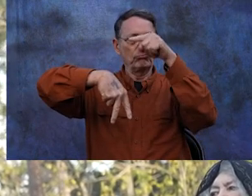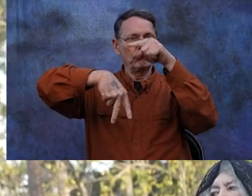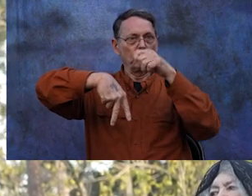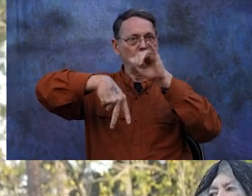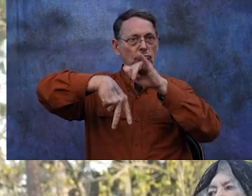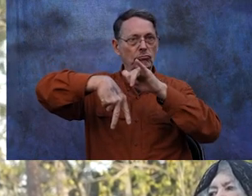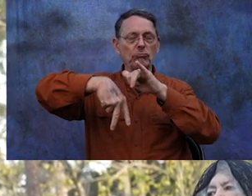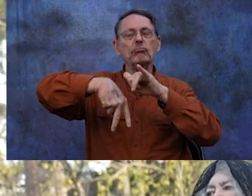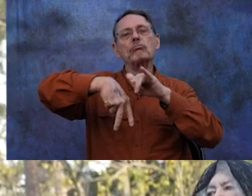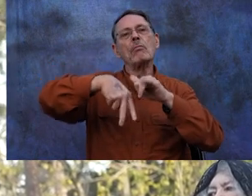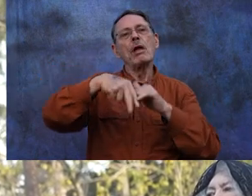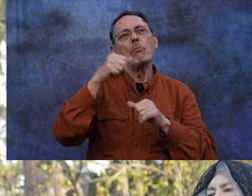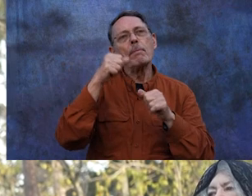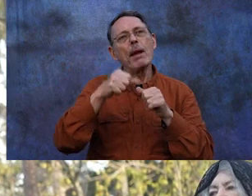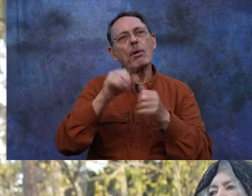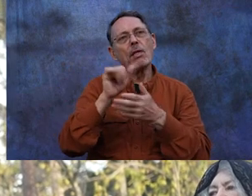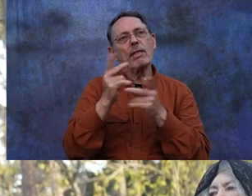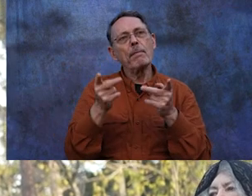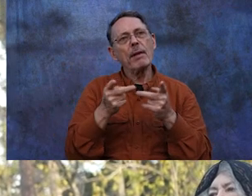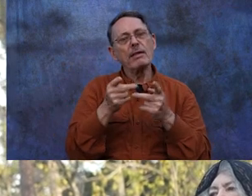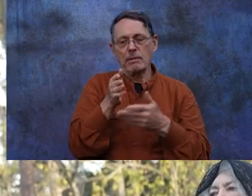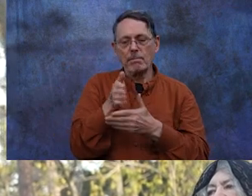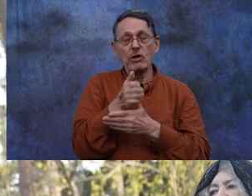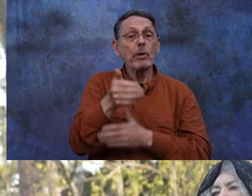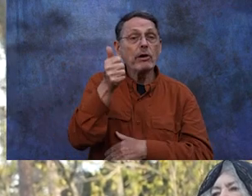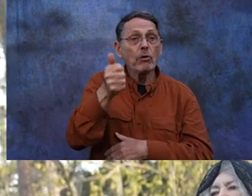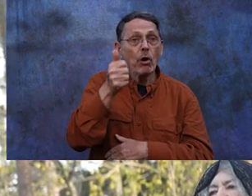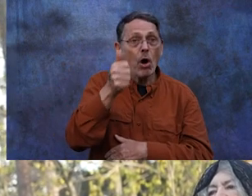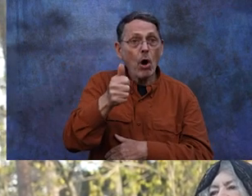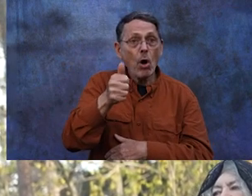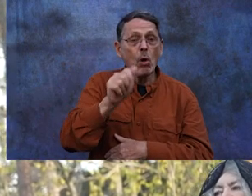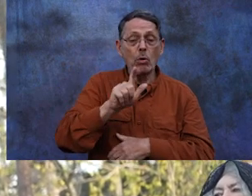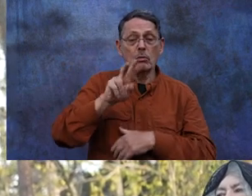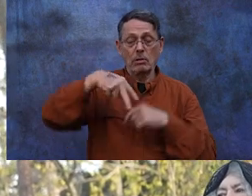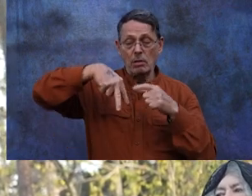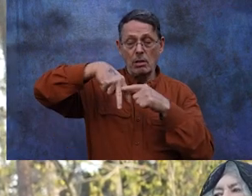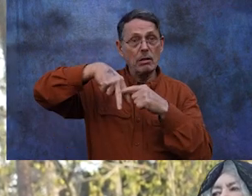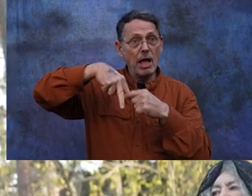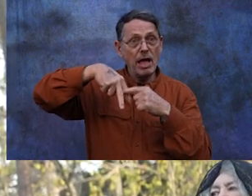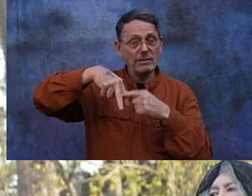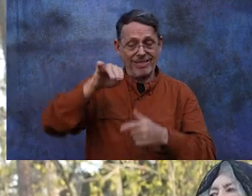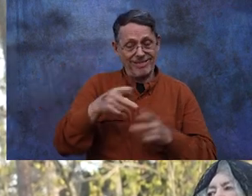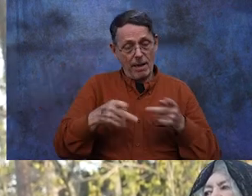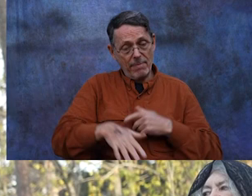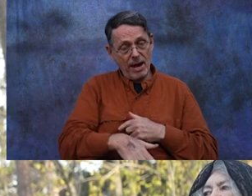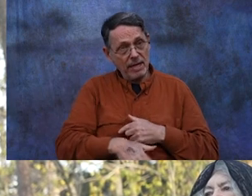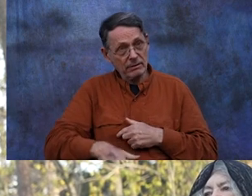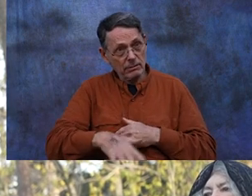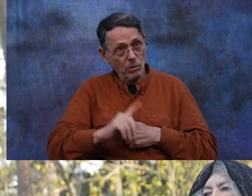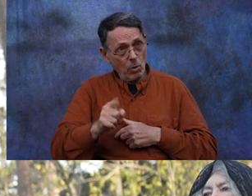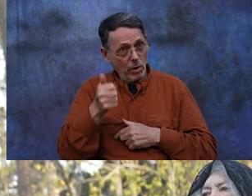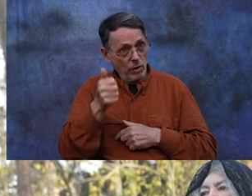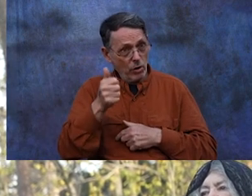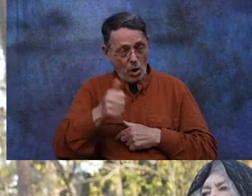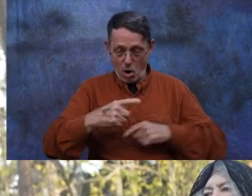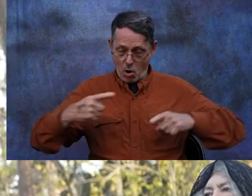And think of that place between your own legs. Think of that place where your own roads